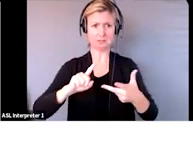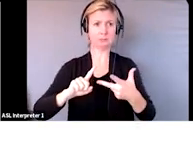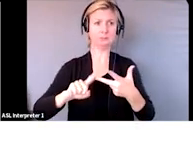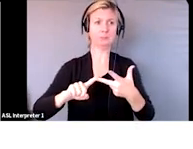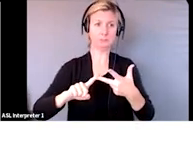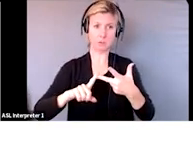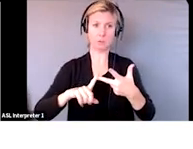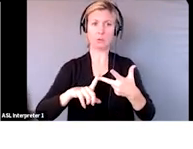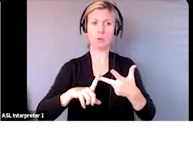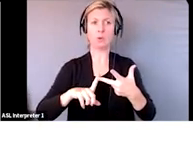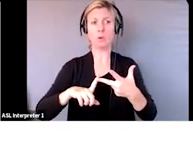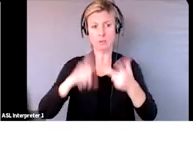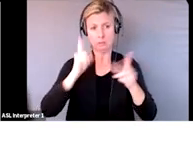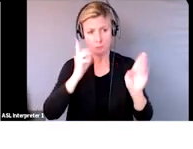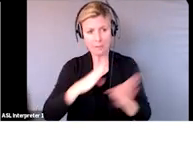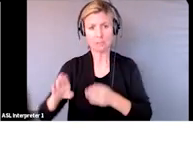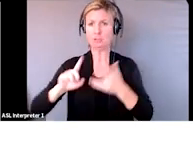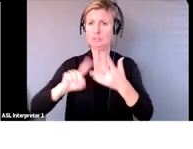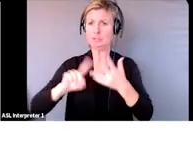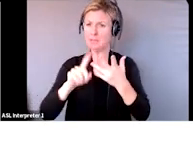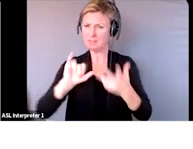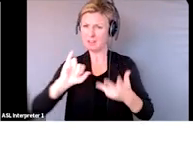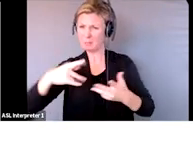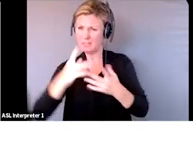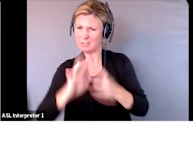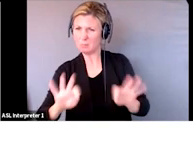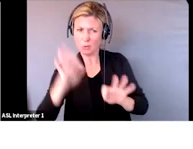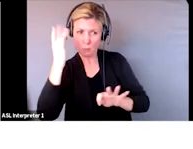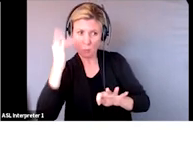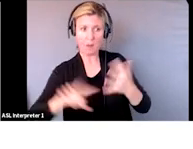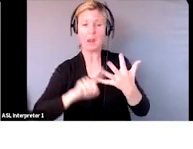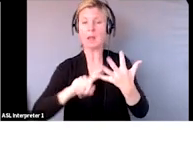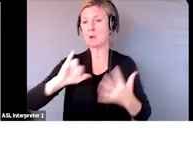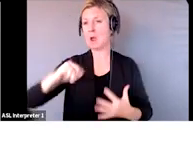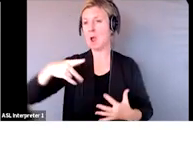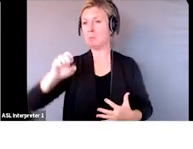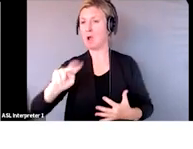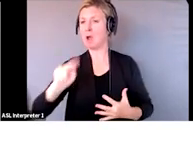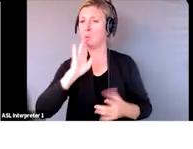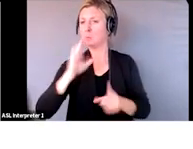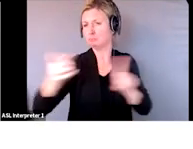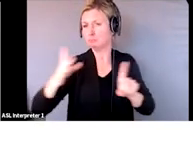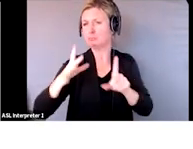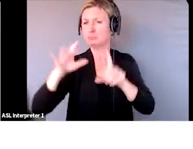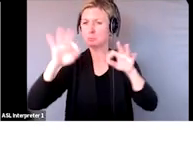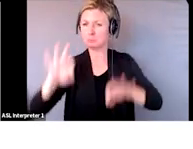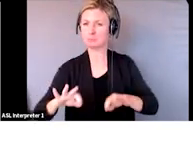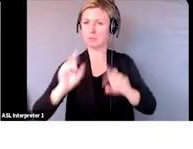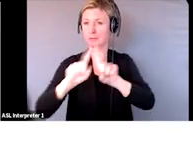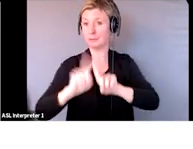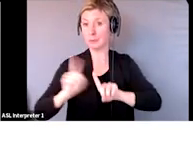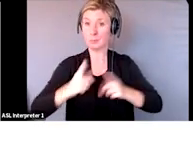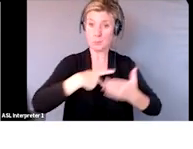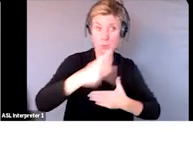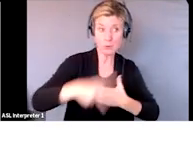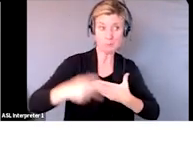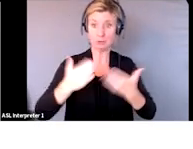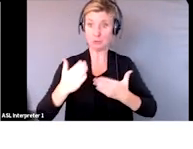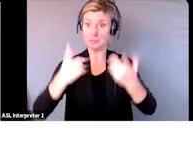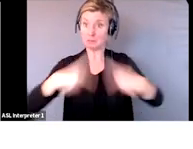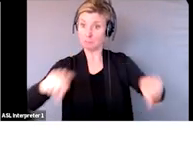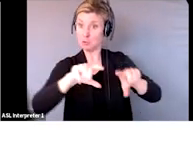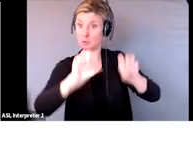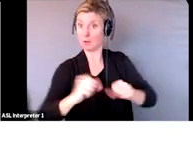of the IPON programs and services that are available to all of you, and then answer any questions that